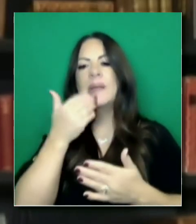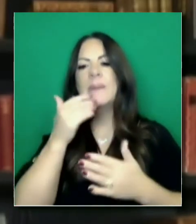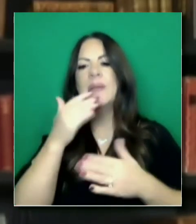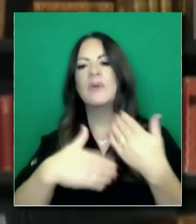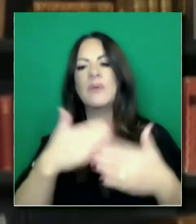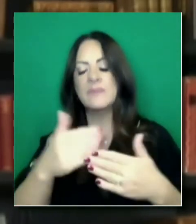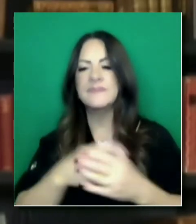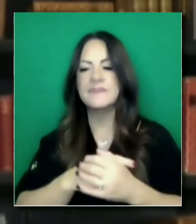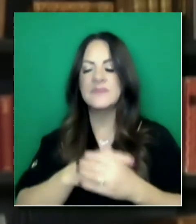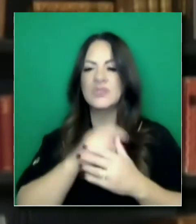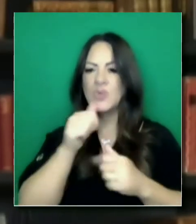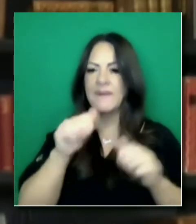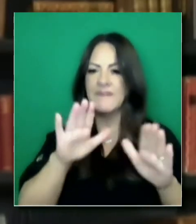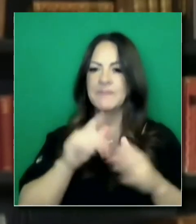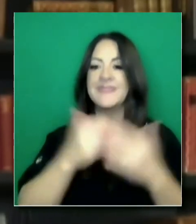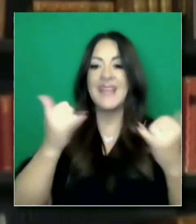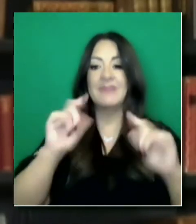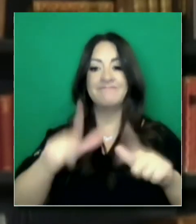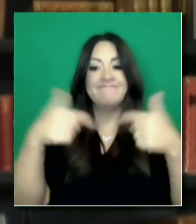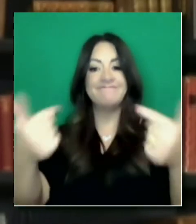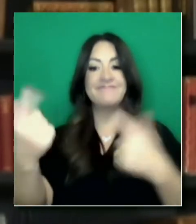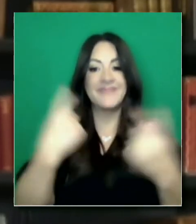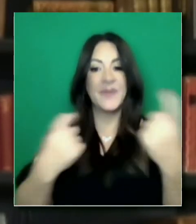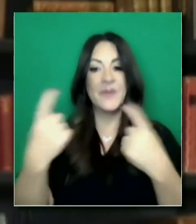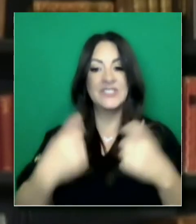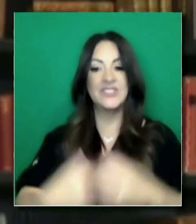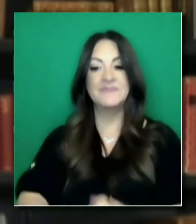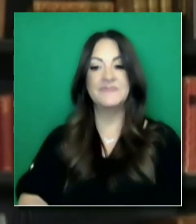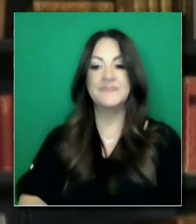presentation, and we're happy to take any questions.